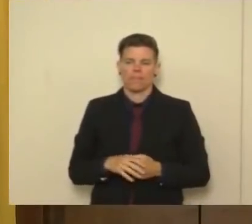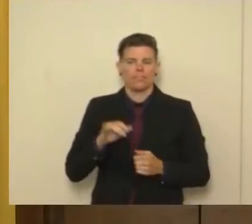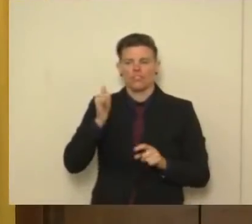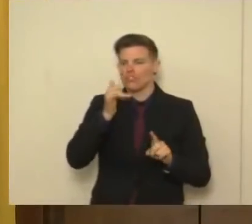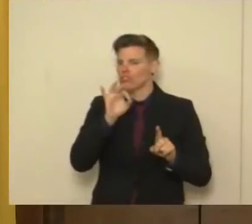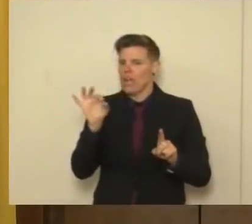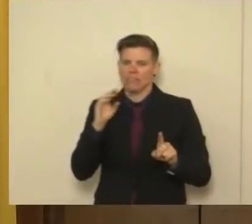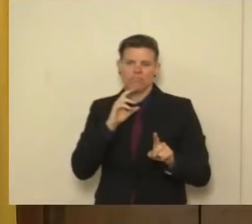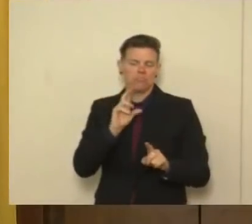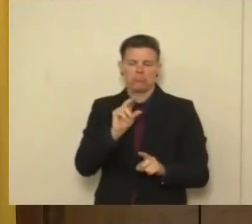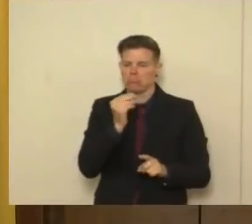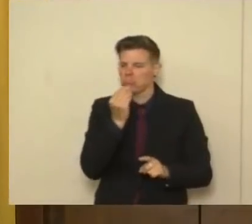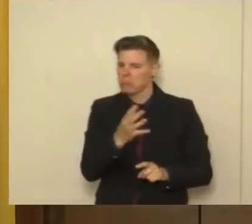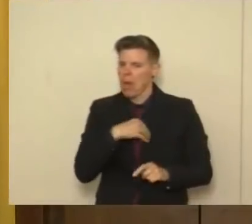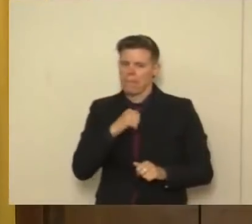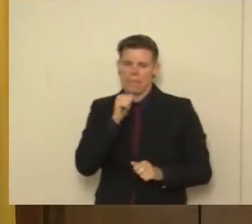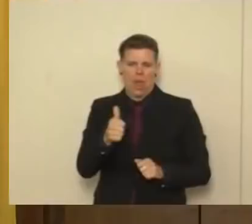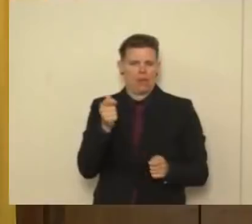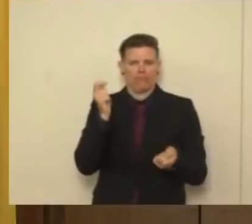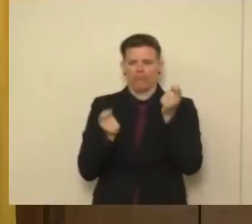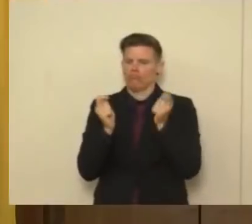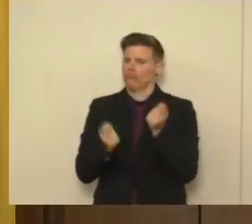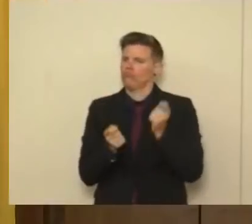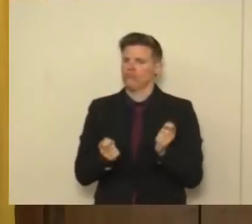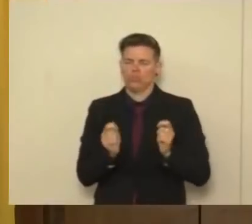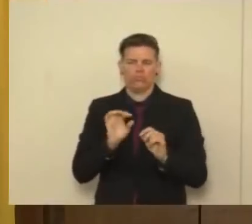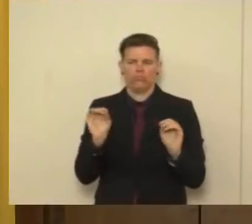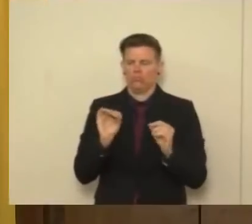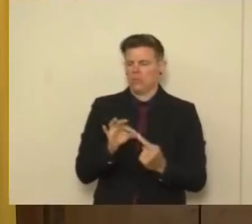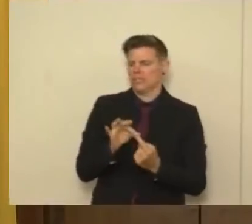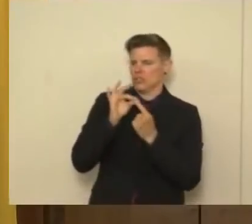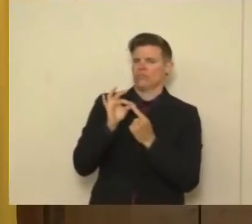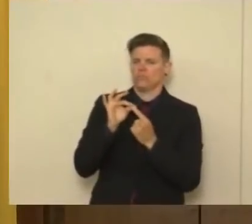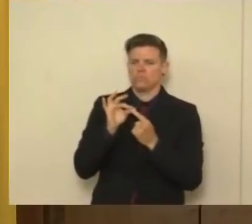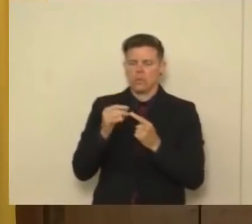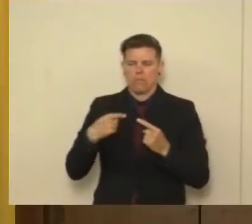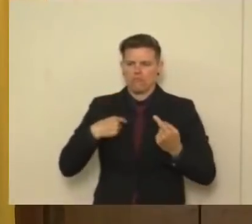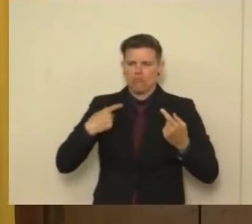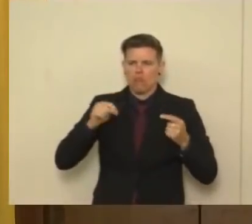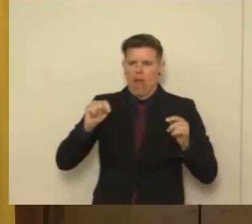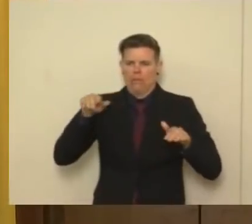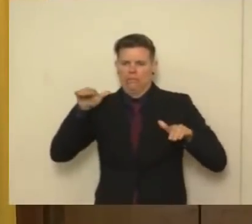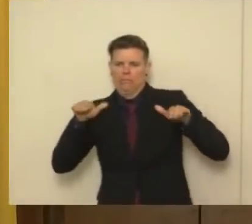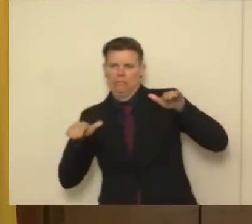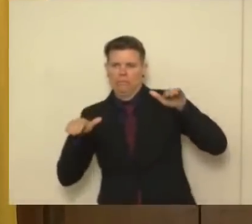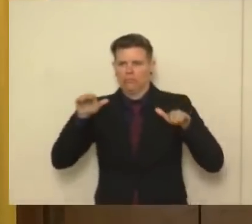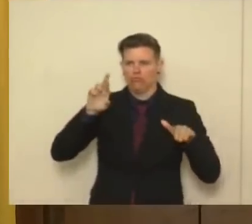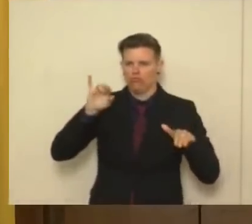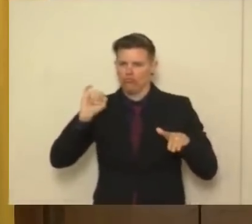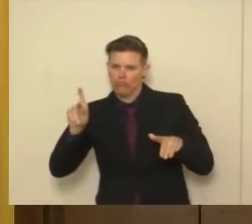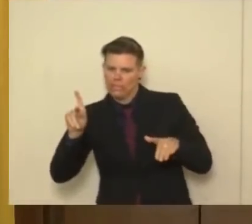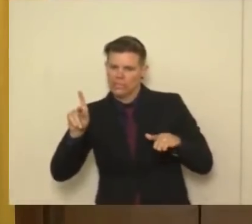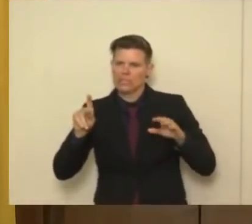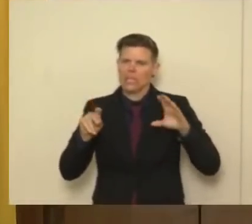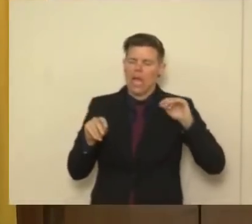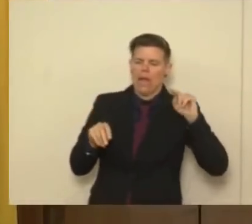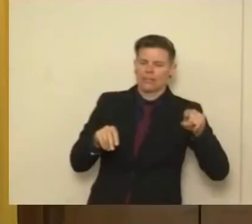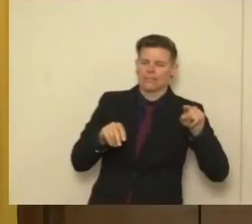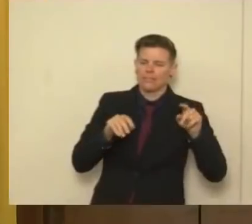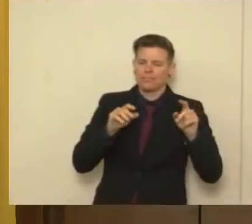amend that exemption. When I'm balancing risk, sex offender issue risk in the general public